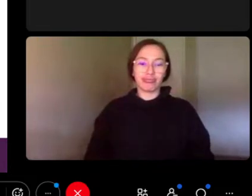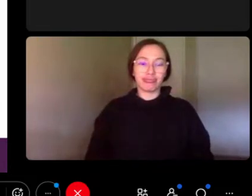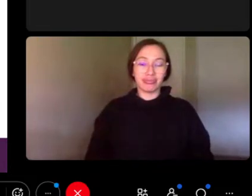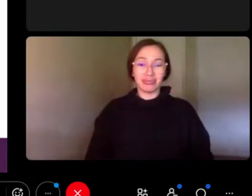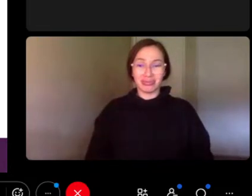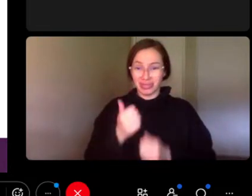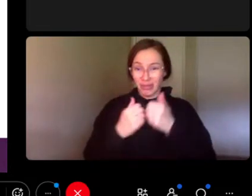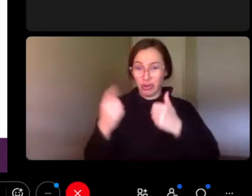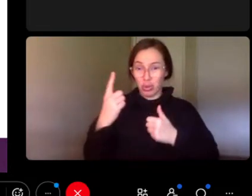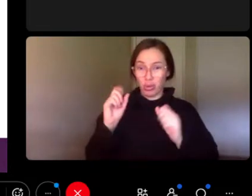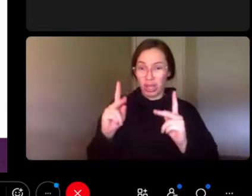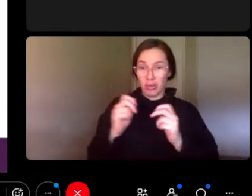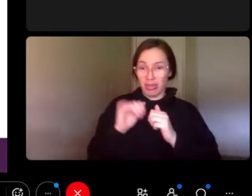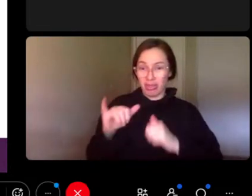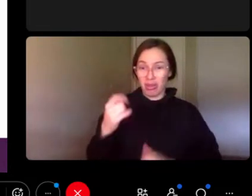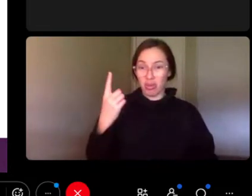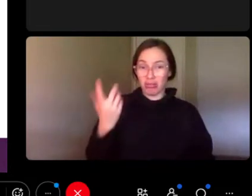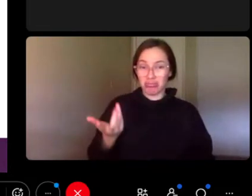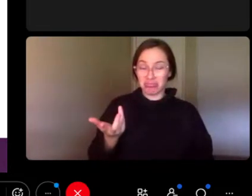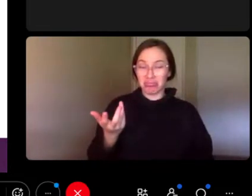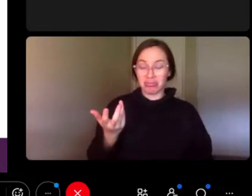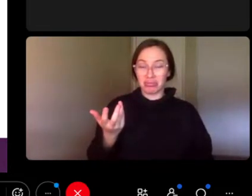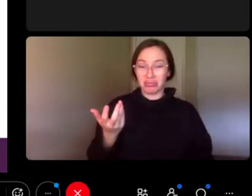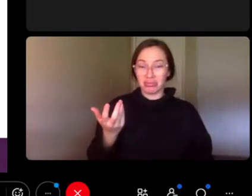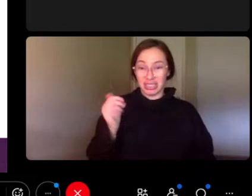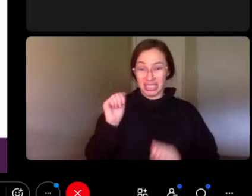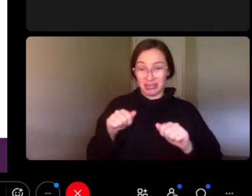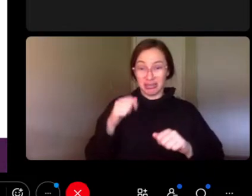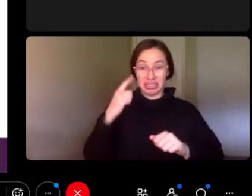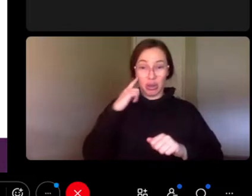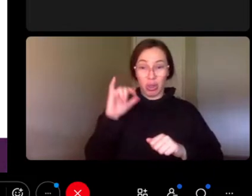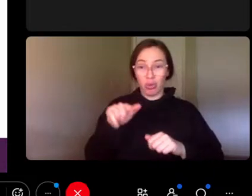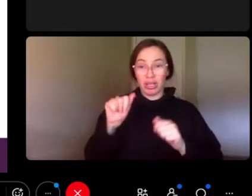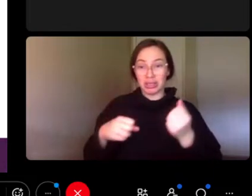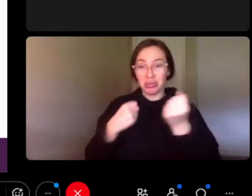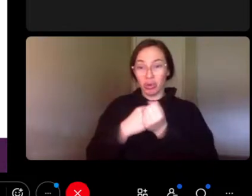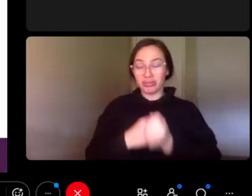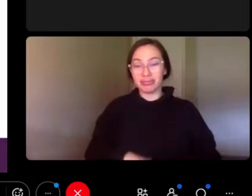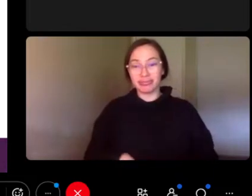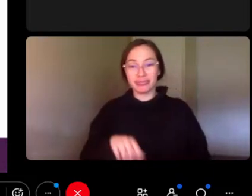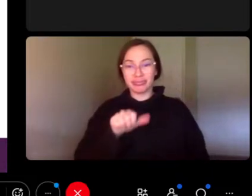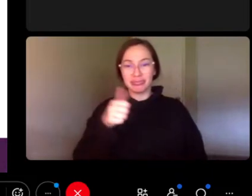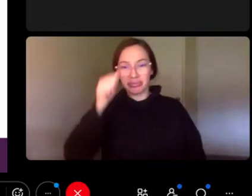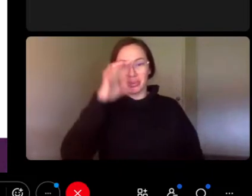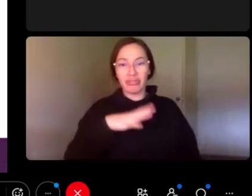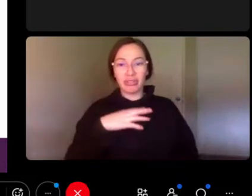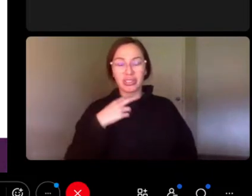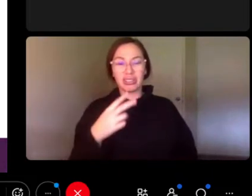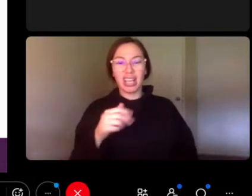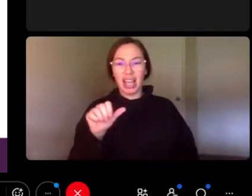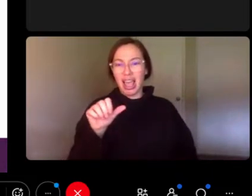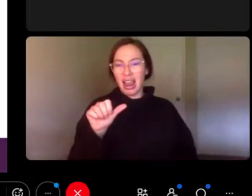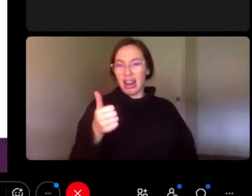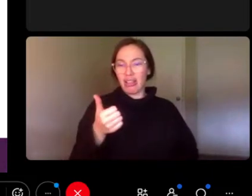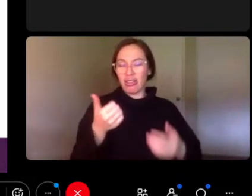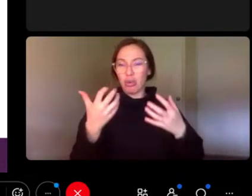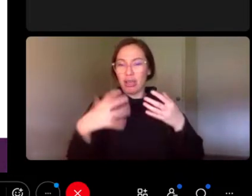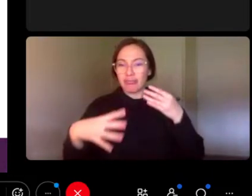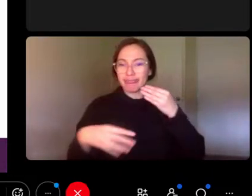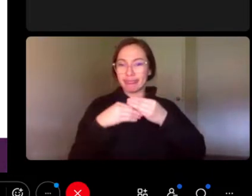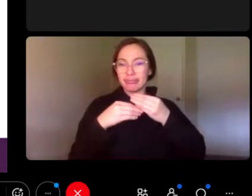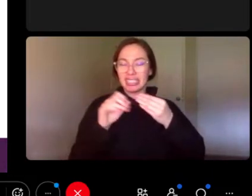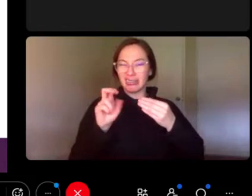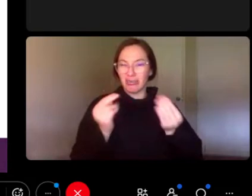Everybody okay with that one? Does that sound like a one you can support? Dan? It is. Another layer to add to that, which is even more important